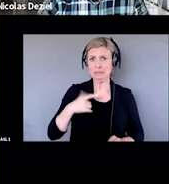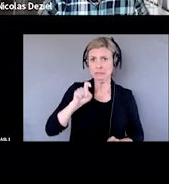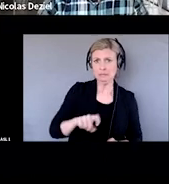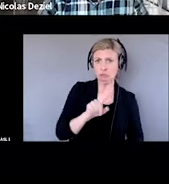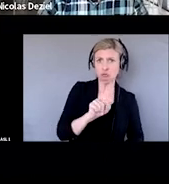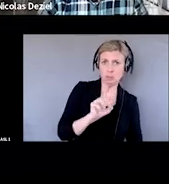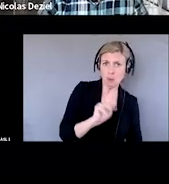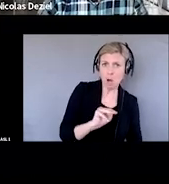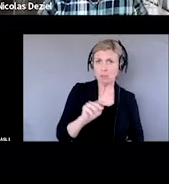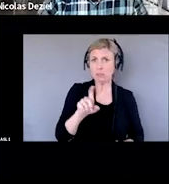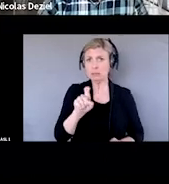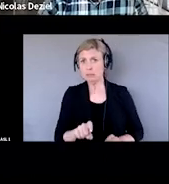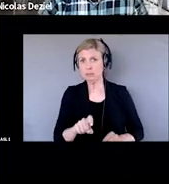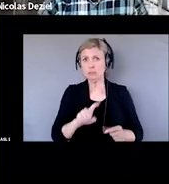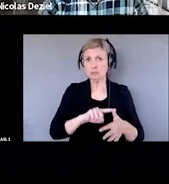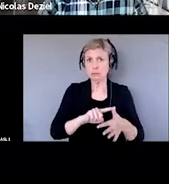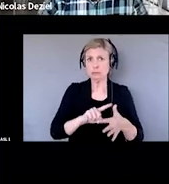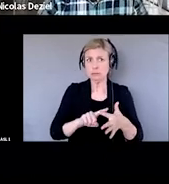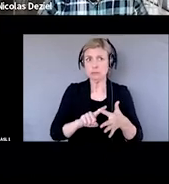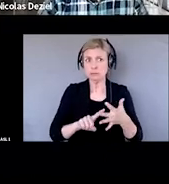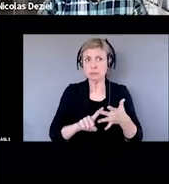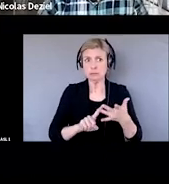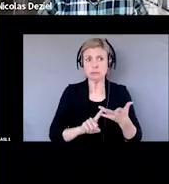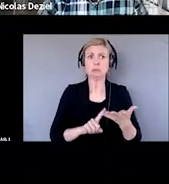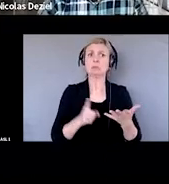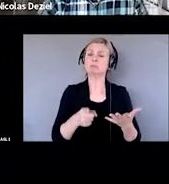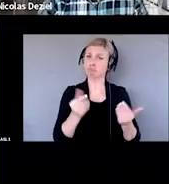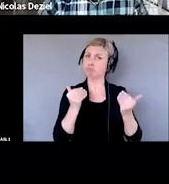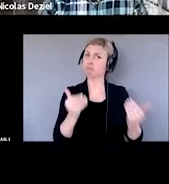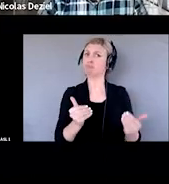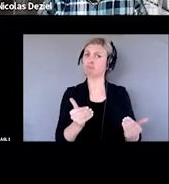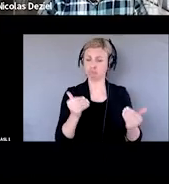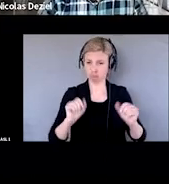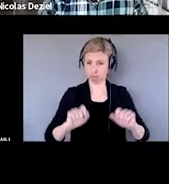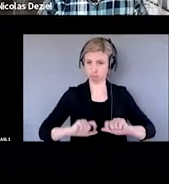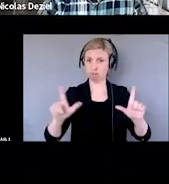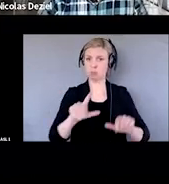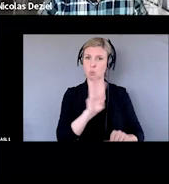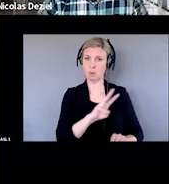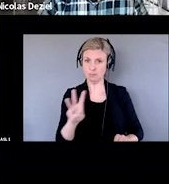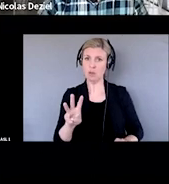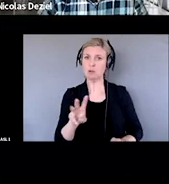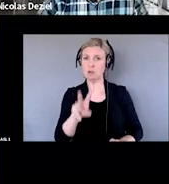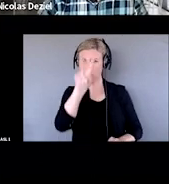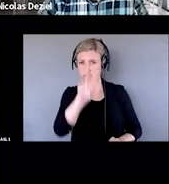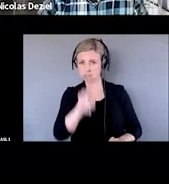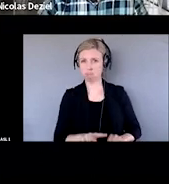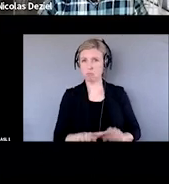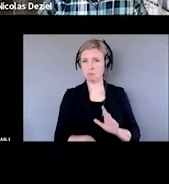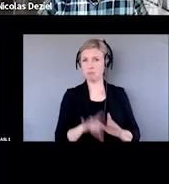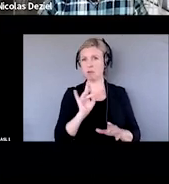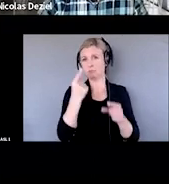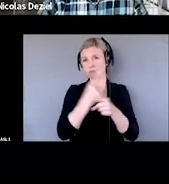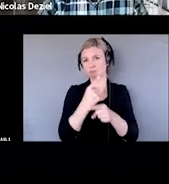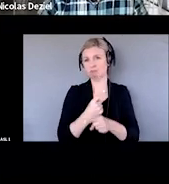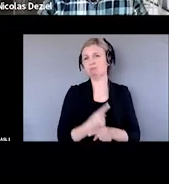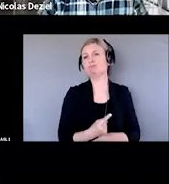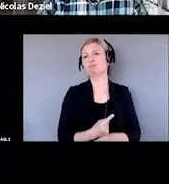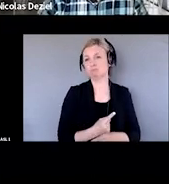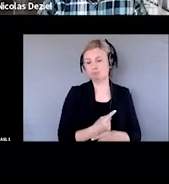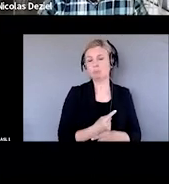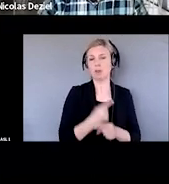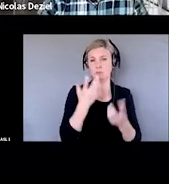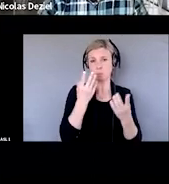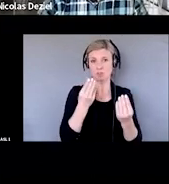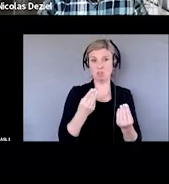be able to answer questions and provide guidance, more technical things, specifically legal matters. So if someone copied you,